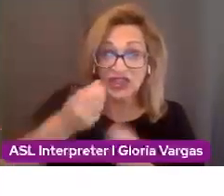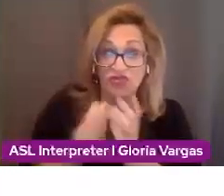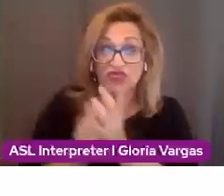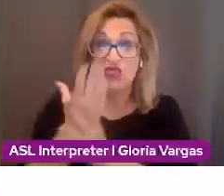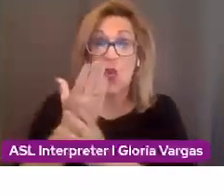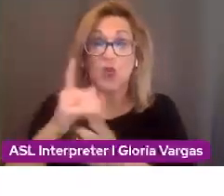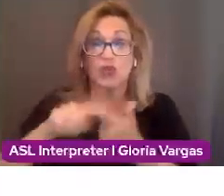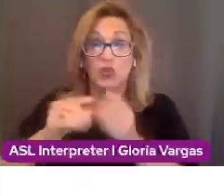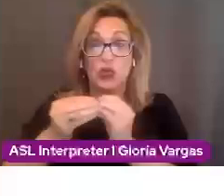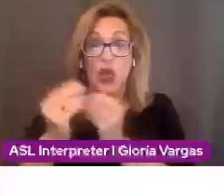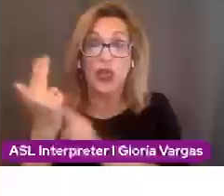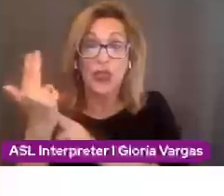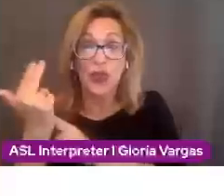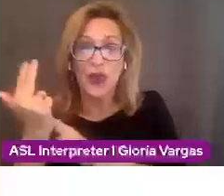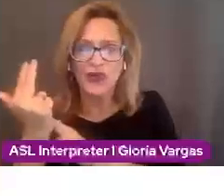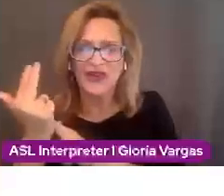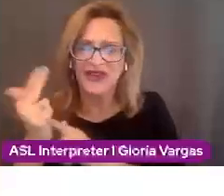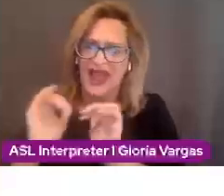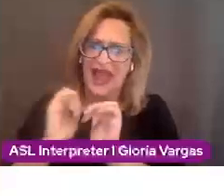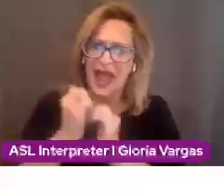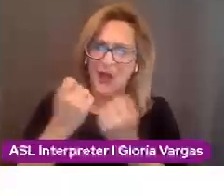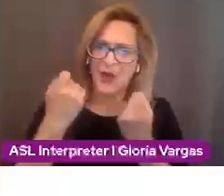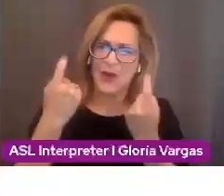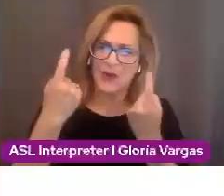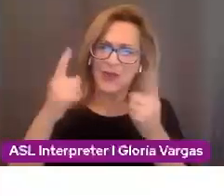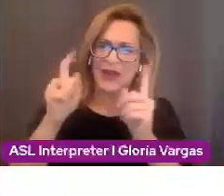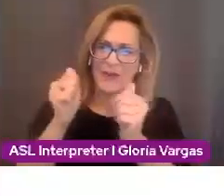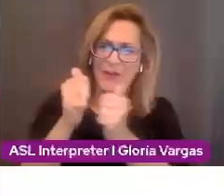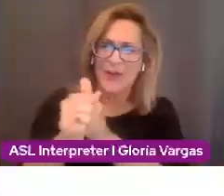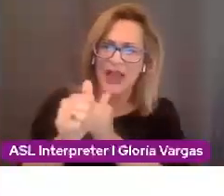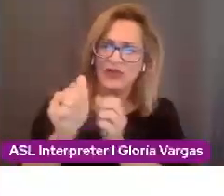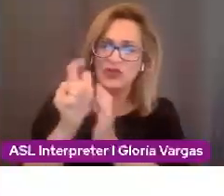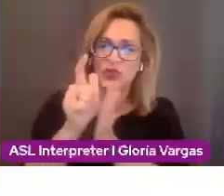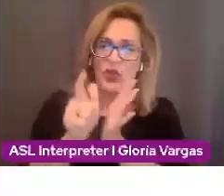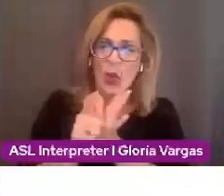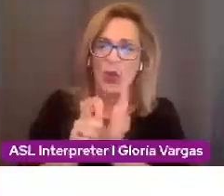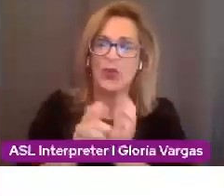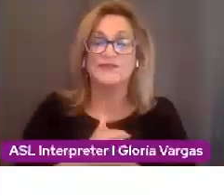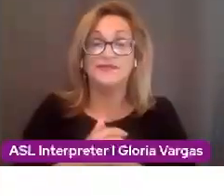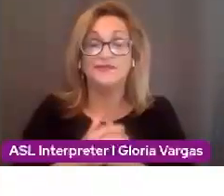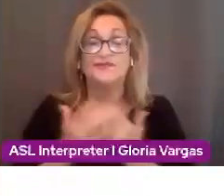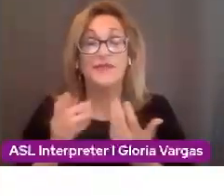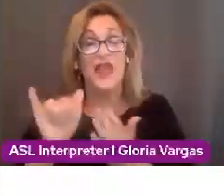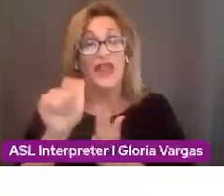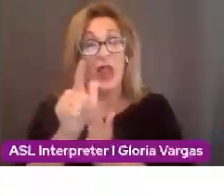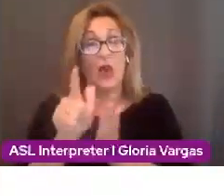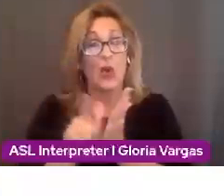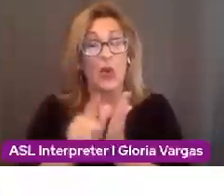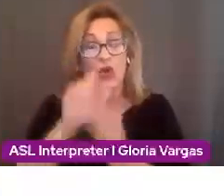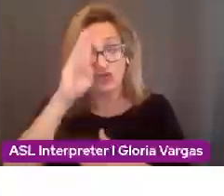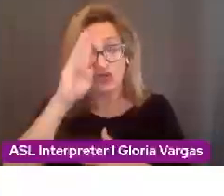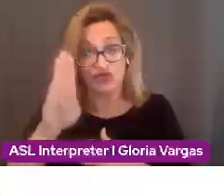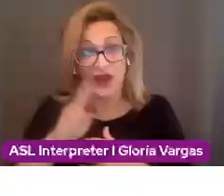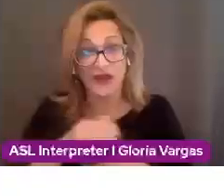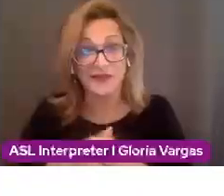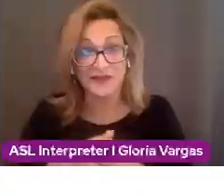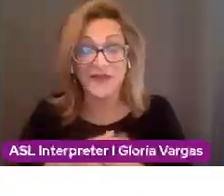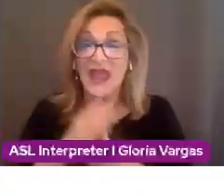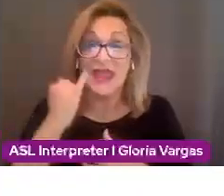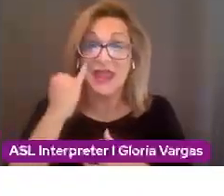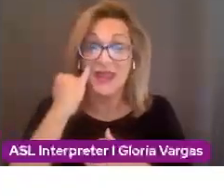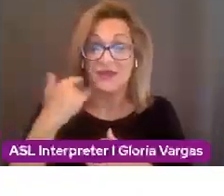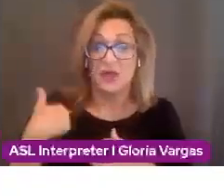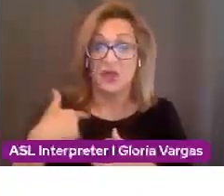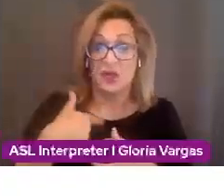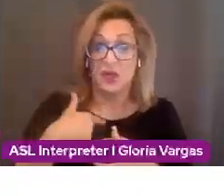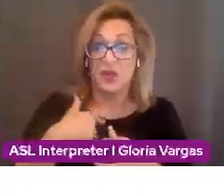So it is a straight law. So if we are able to hold on to the House majority, then that would